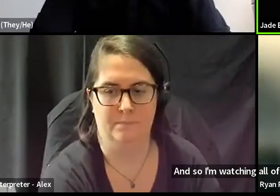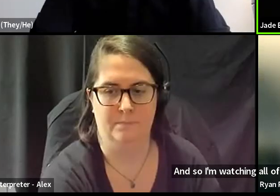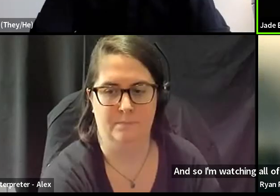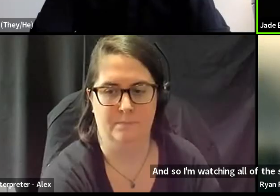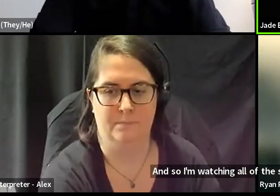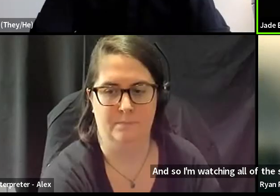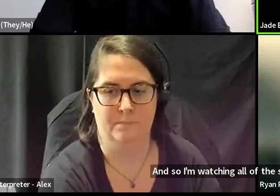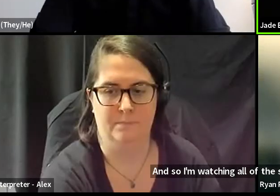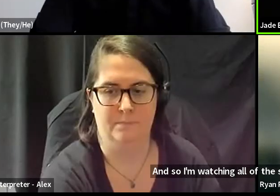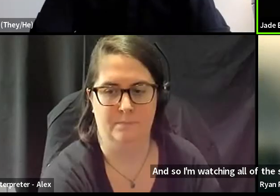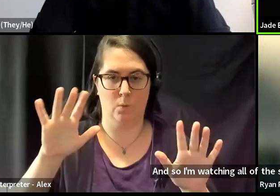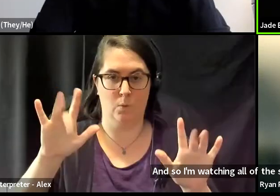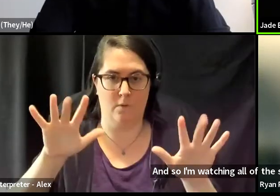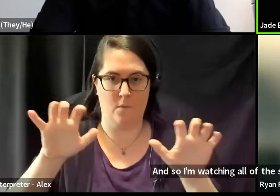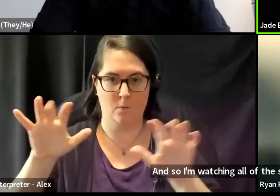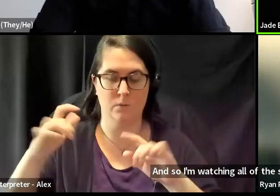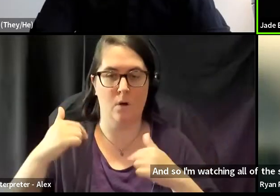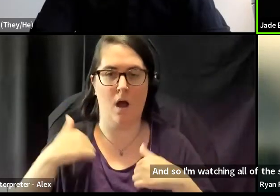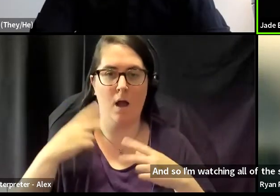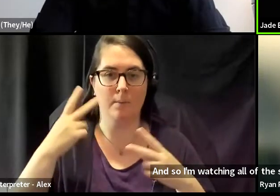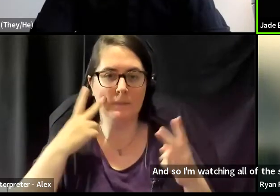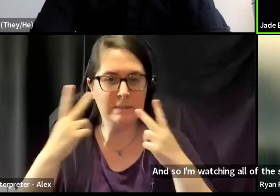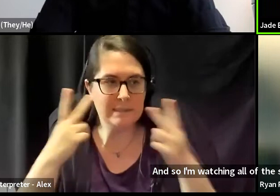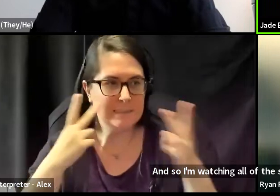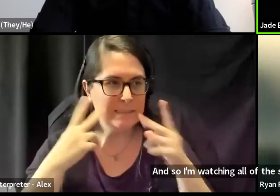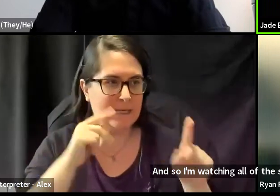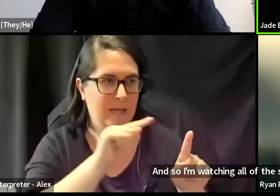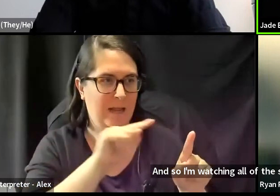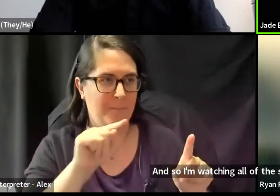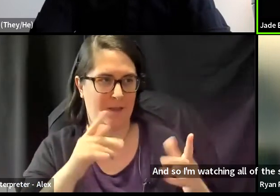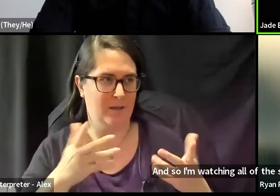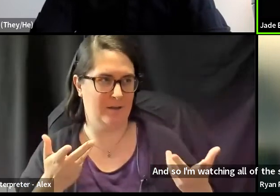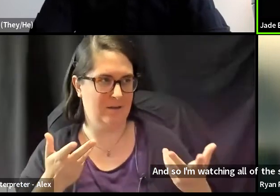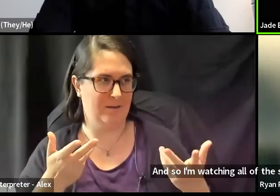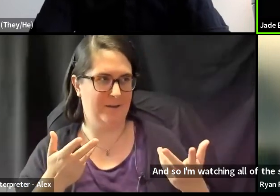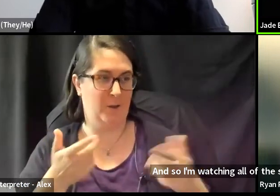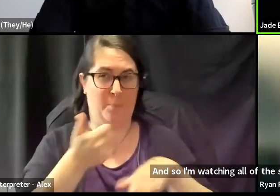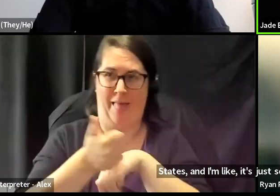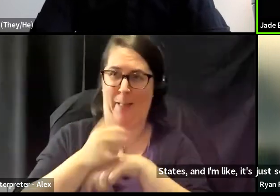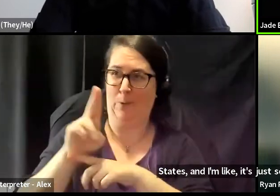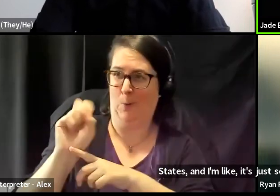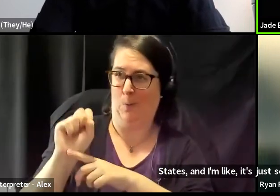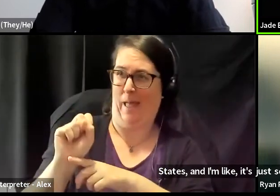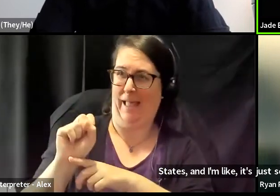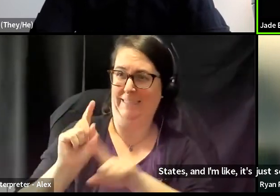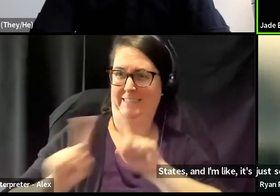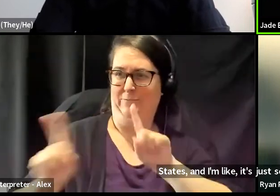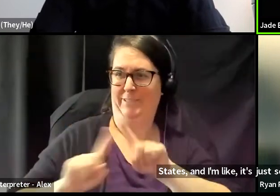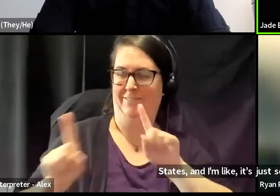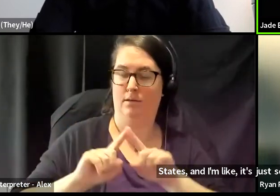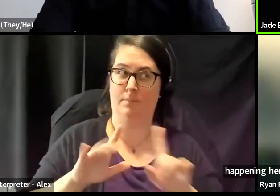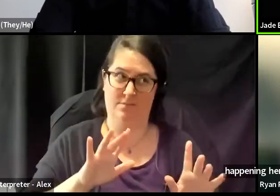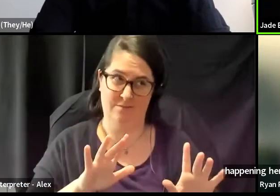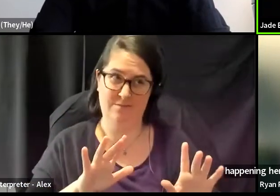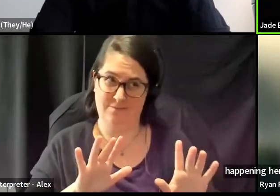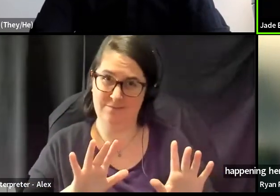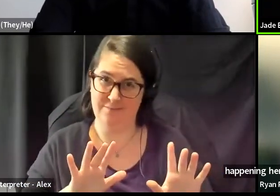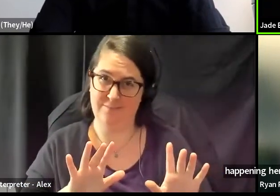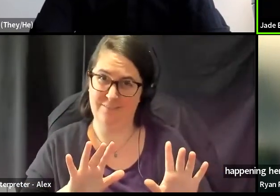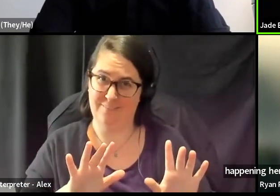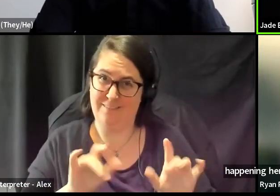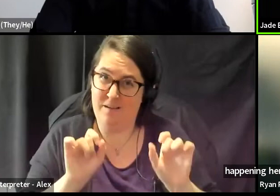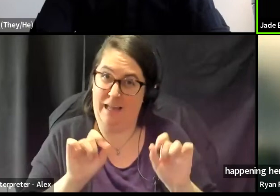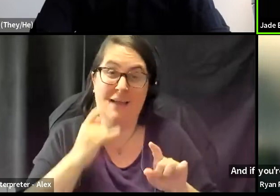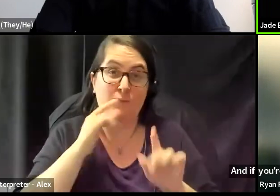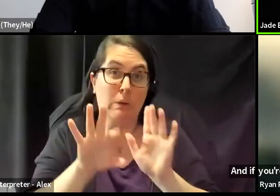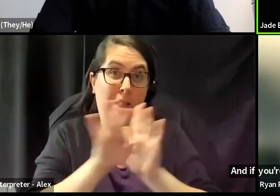I'm like, it's just seconds away from happening here. And if you're not careful, if you elect the